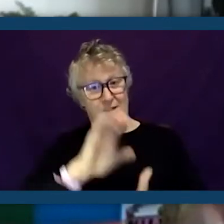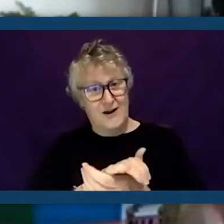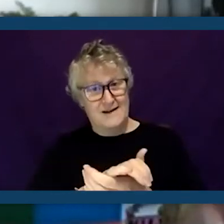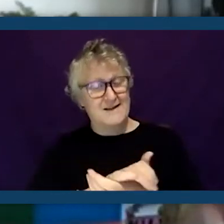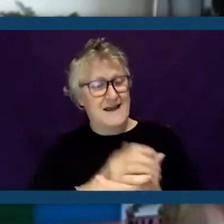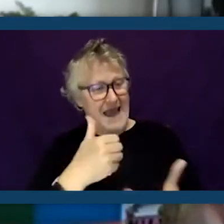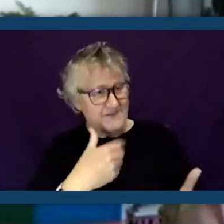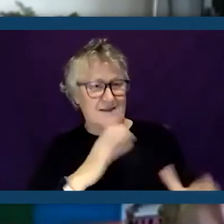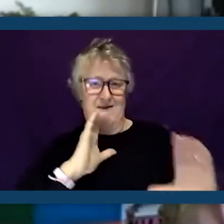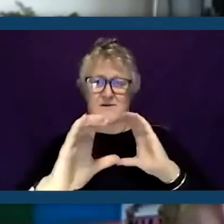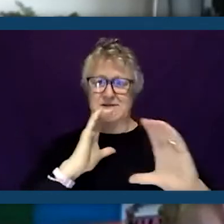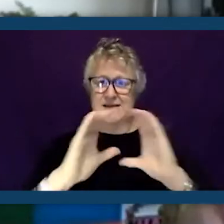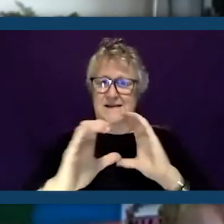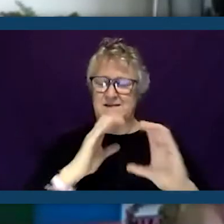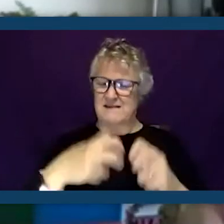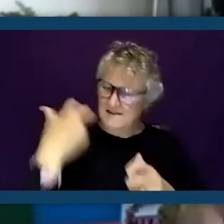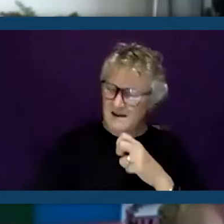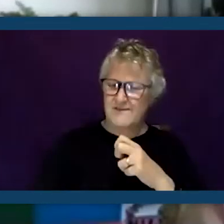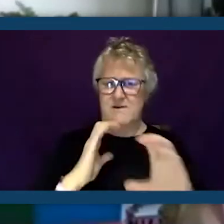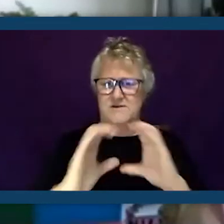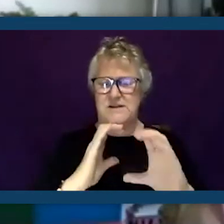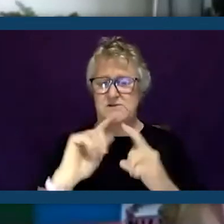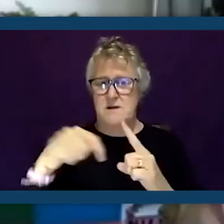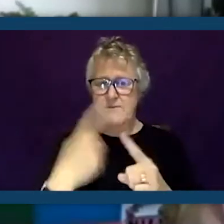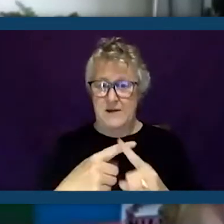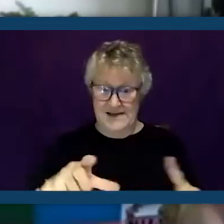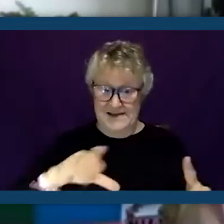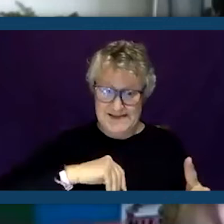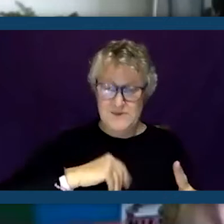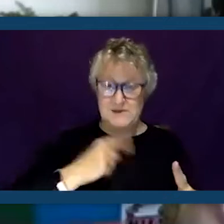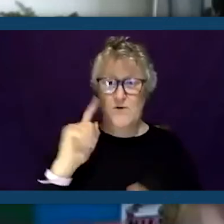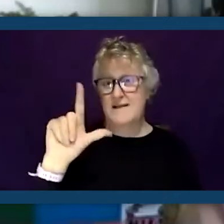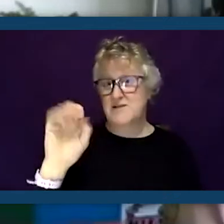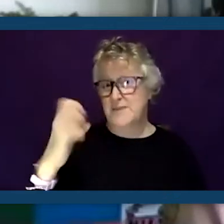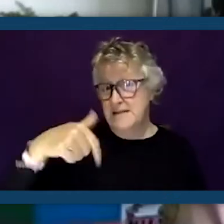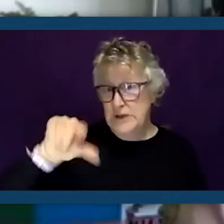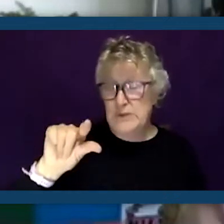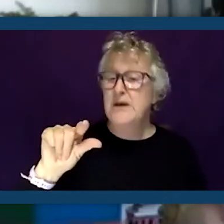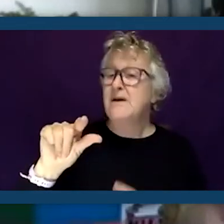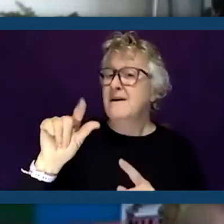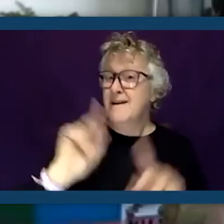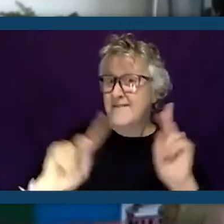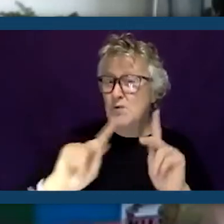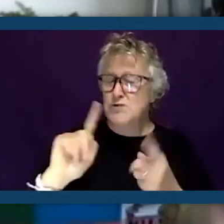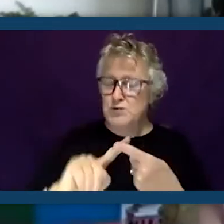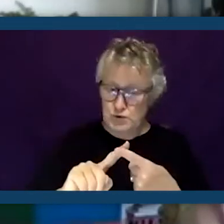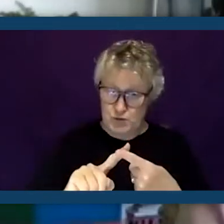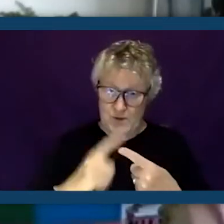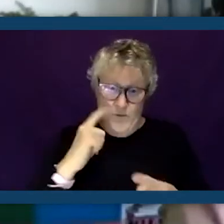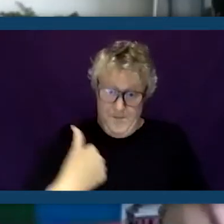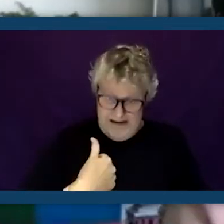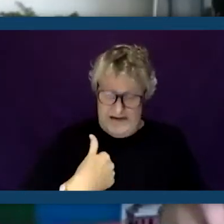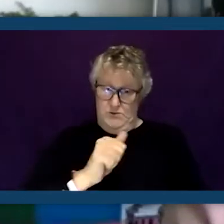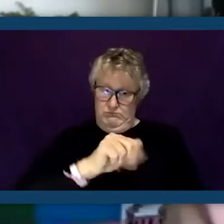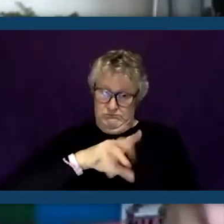having, tough conversations about the acceptance for LGBTQ folks, caused me to come to terms with my own identity